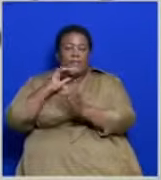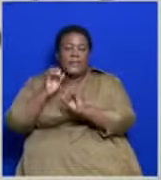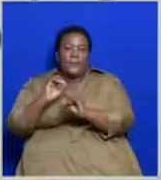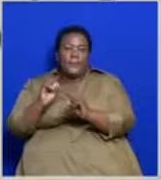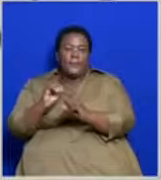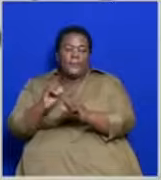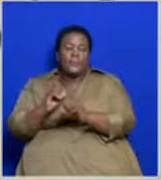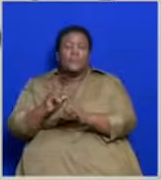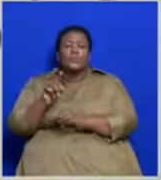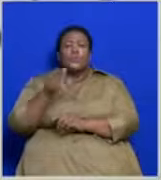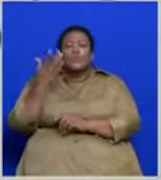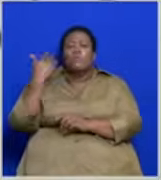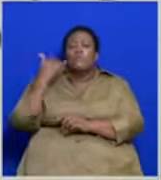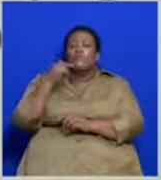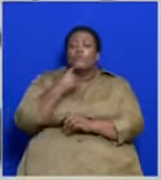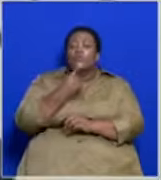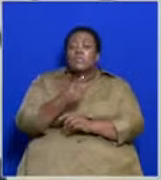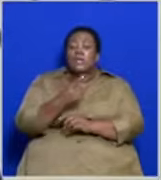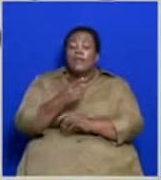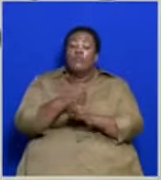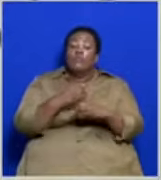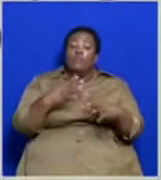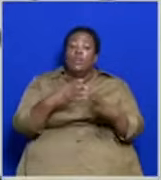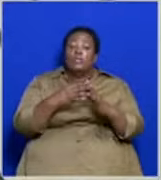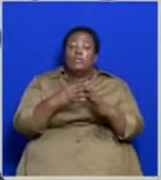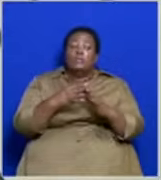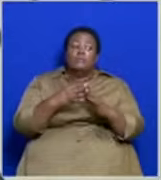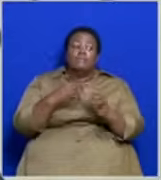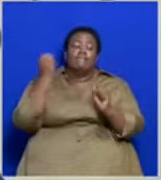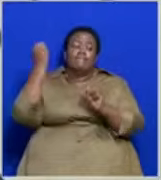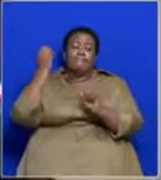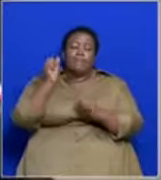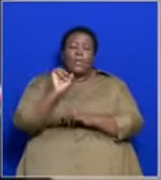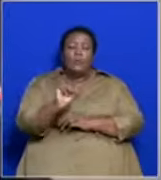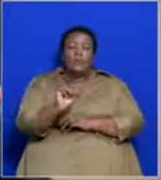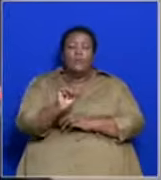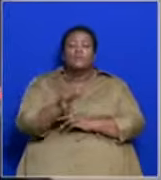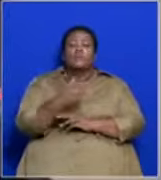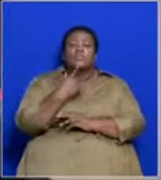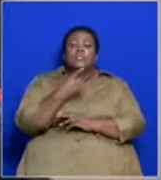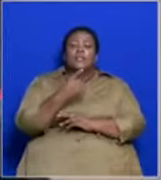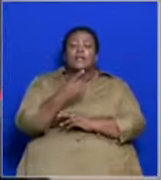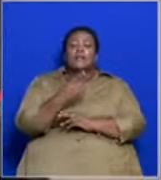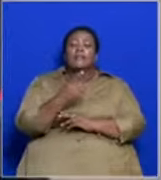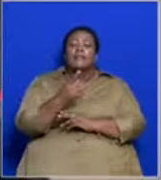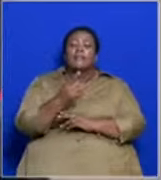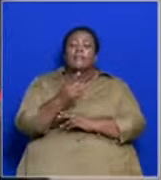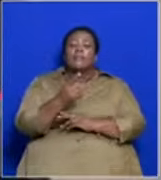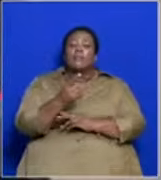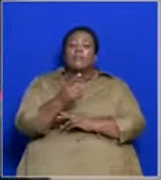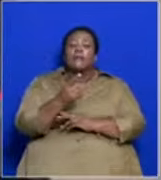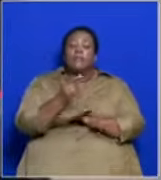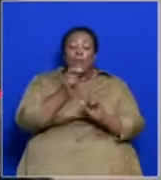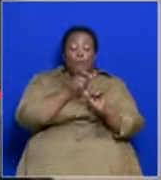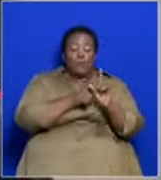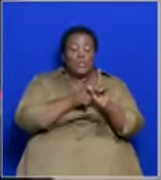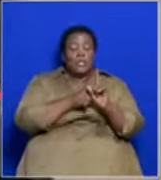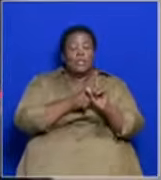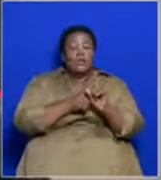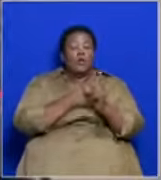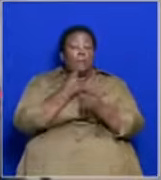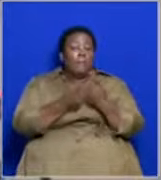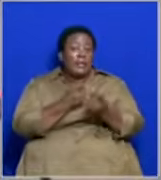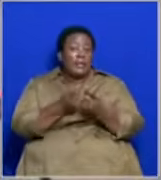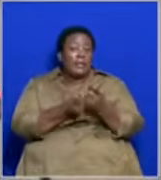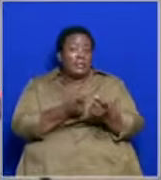start of your testimony that the original complaint against these members was laid by the complainants with the EMPD.